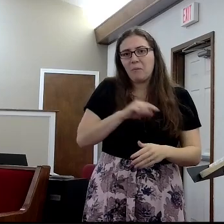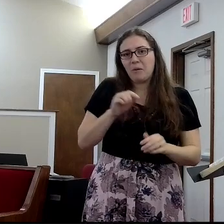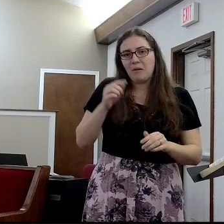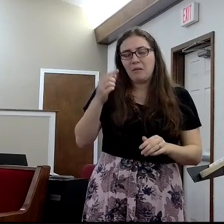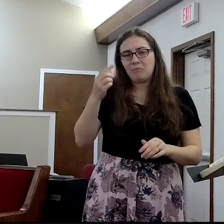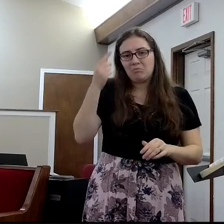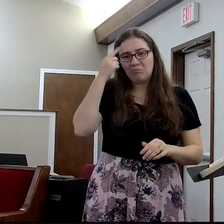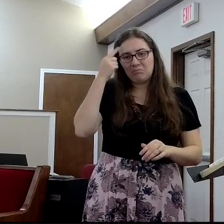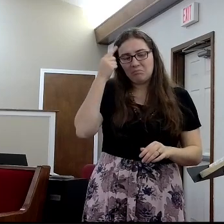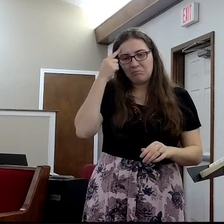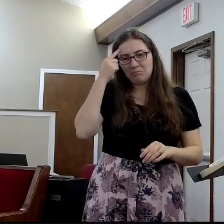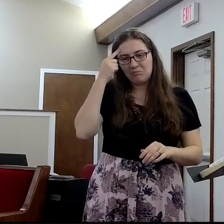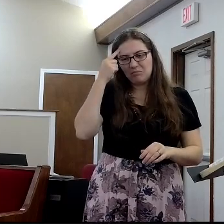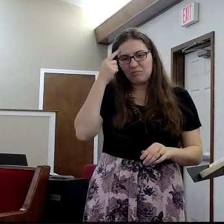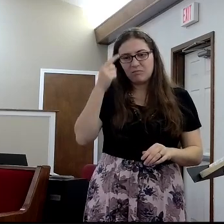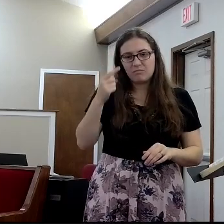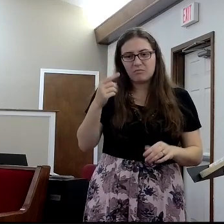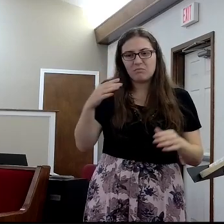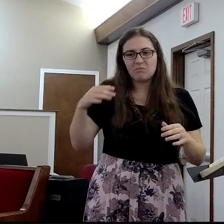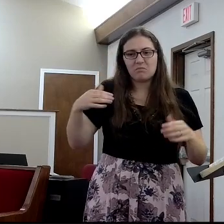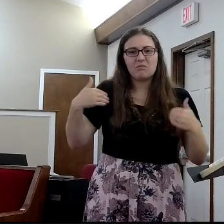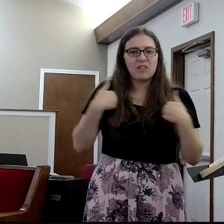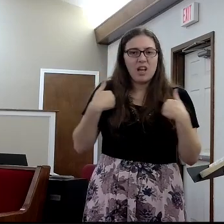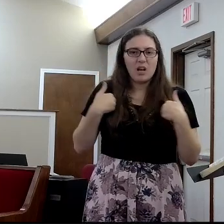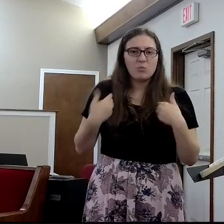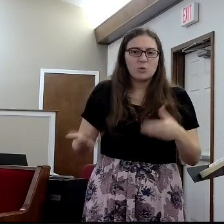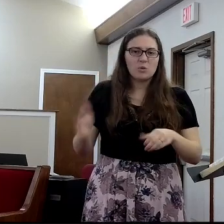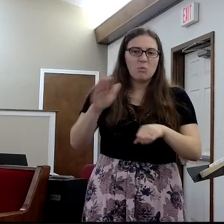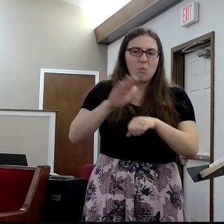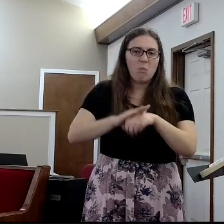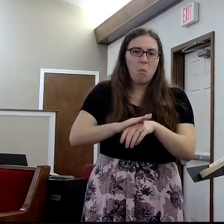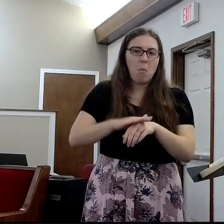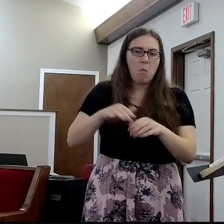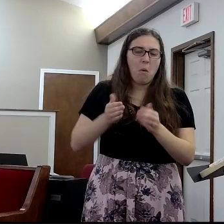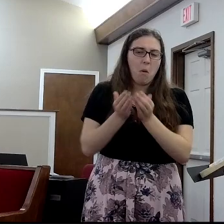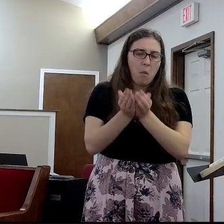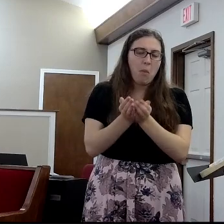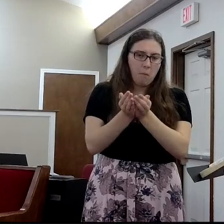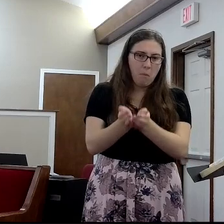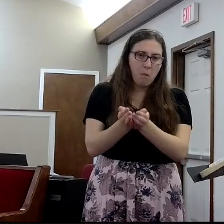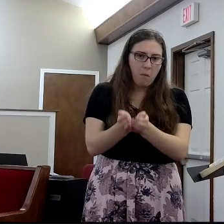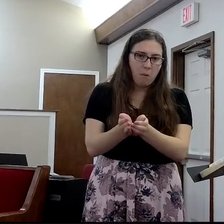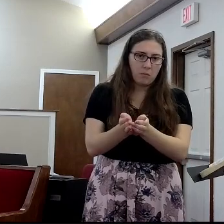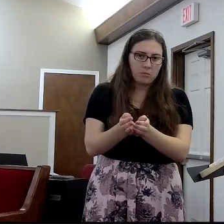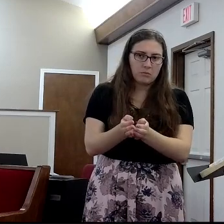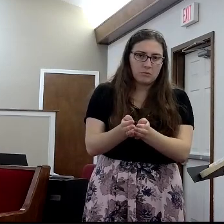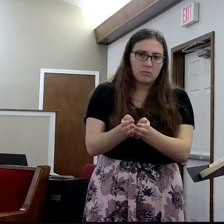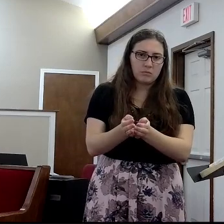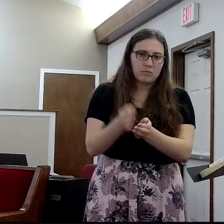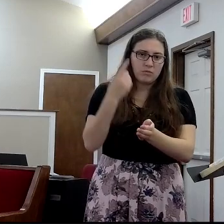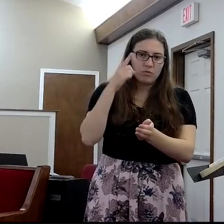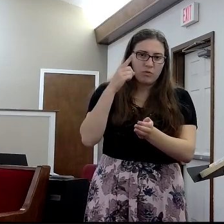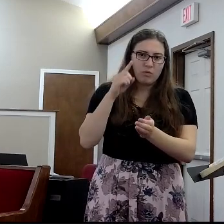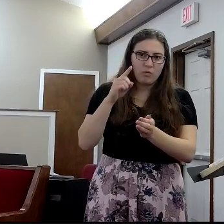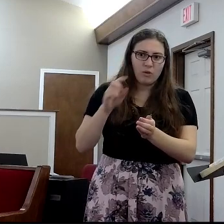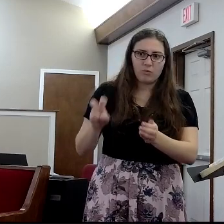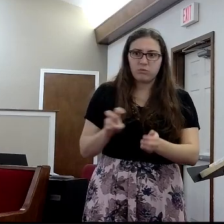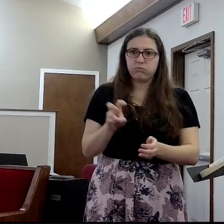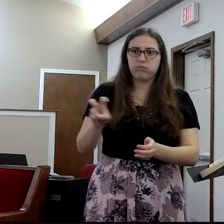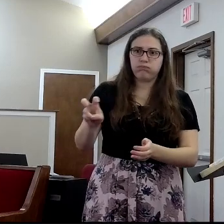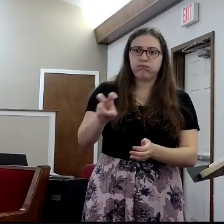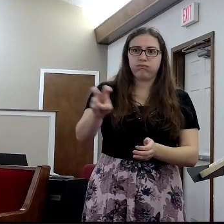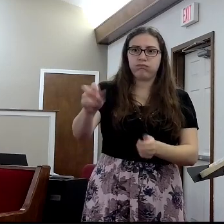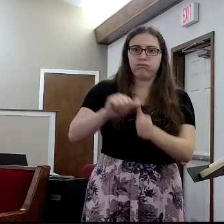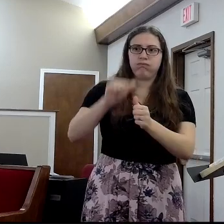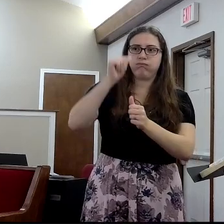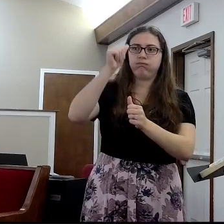of their in a ship traveling to Tarshish that it was probably some sort of livestock that was on there that they were